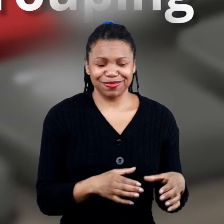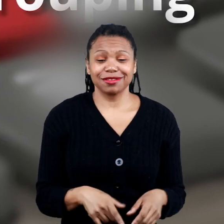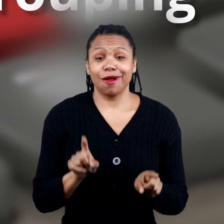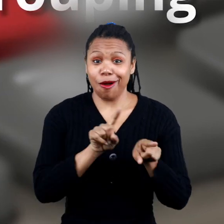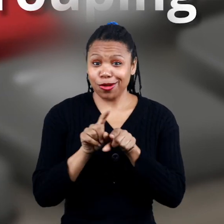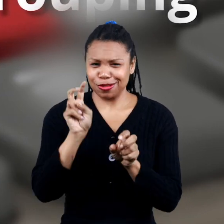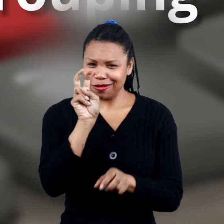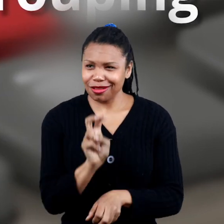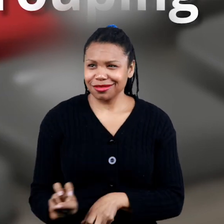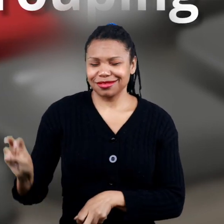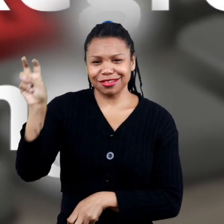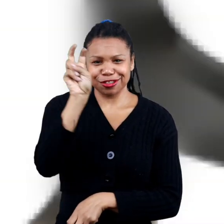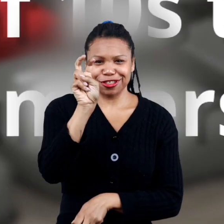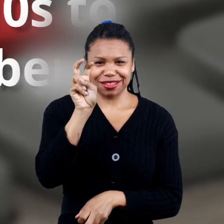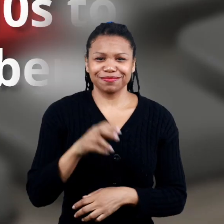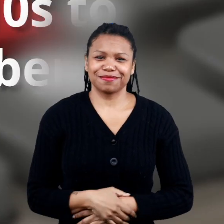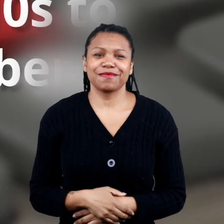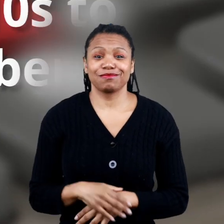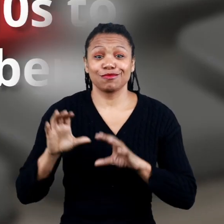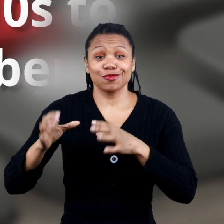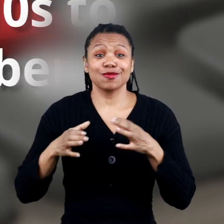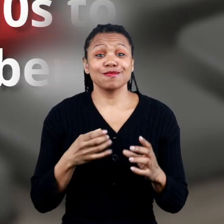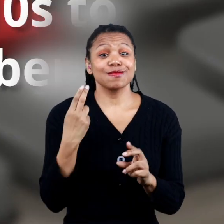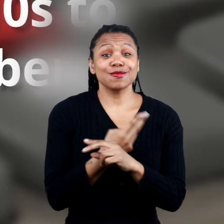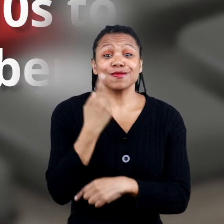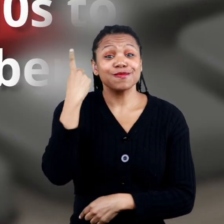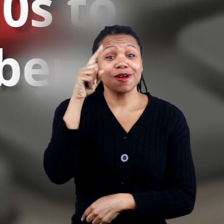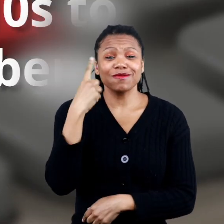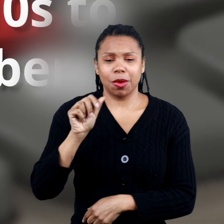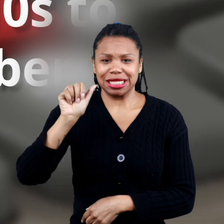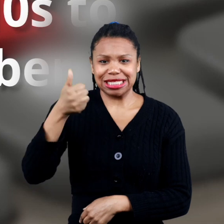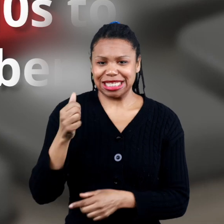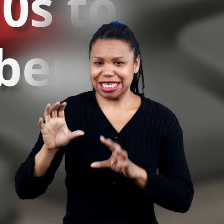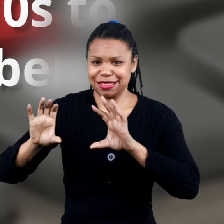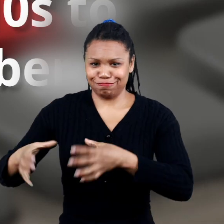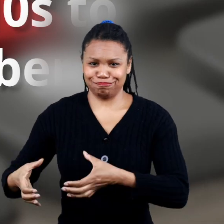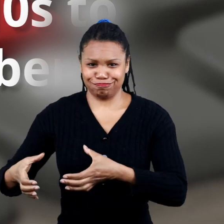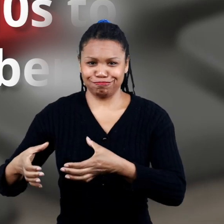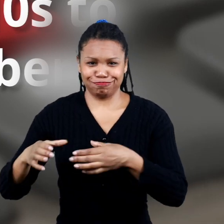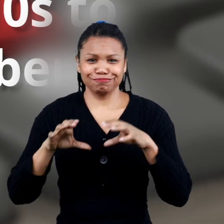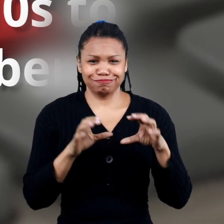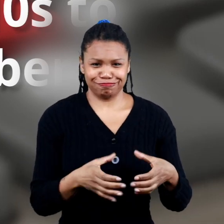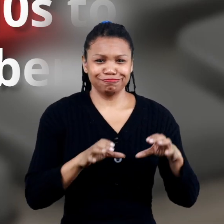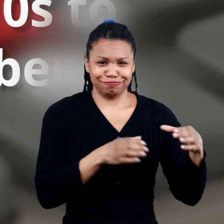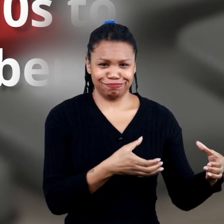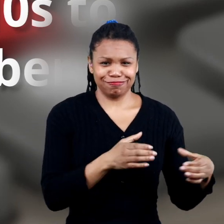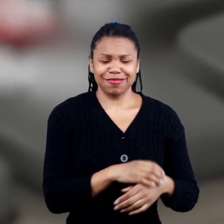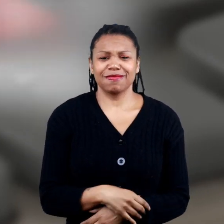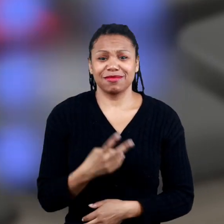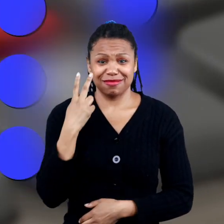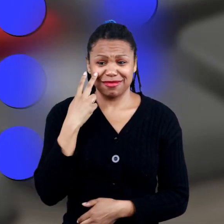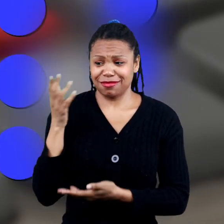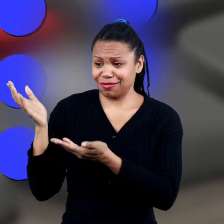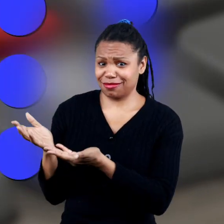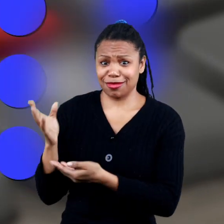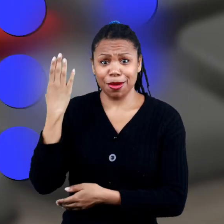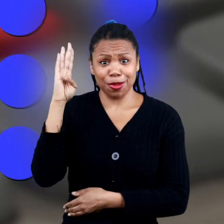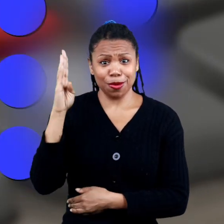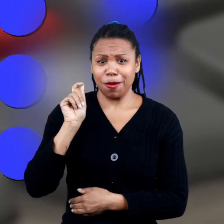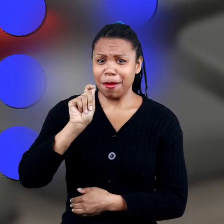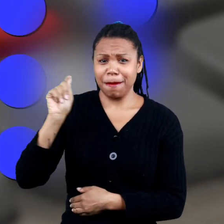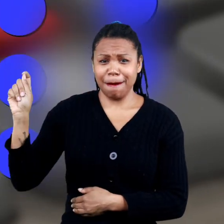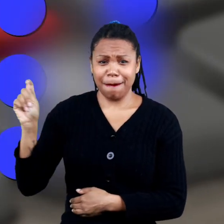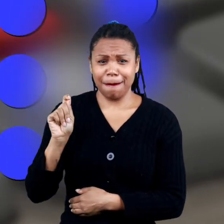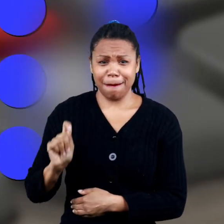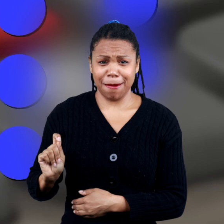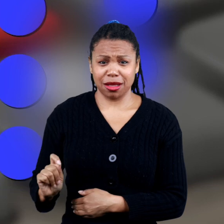also known as carrying. Regrouping is used to make groups of tens when you need to add larger numbers. Take a look at these